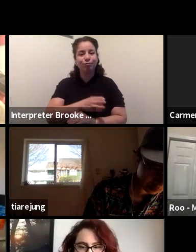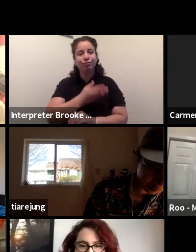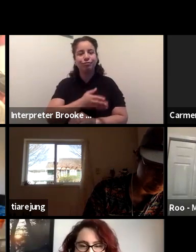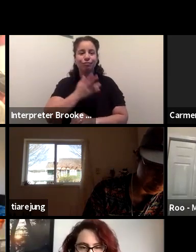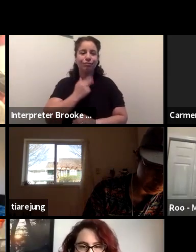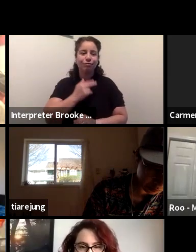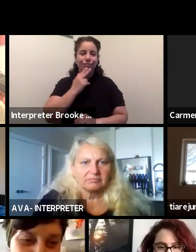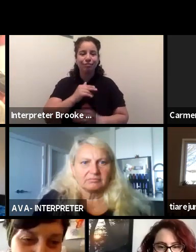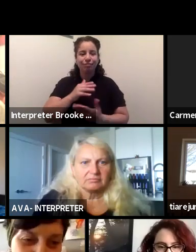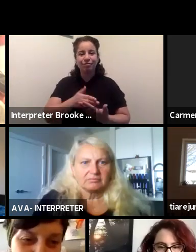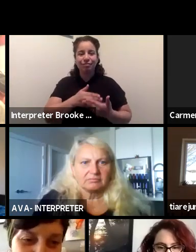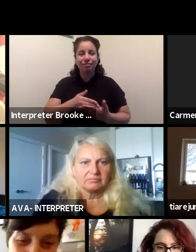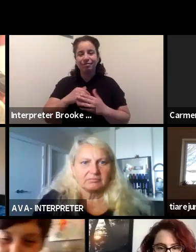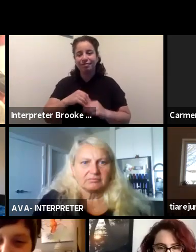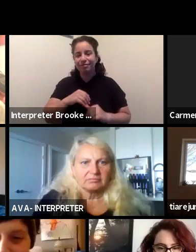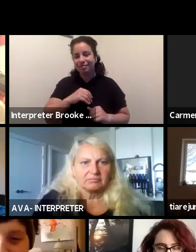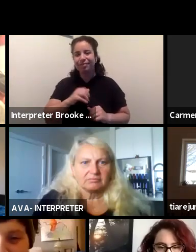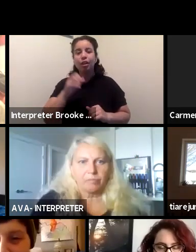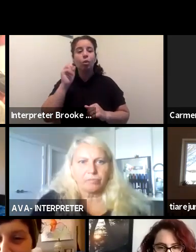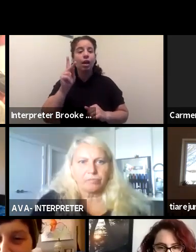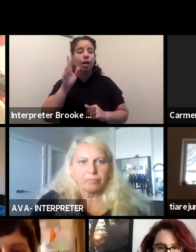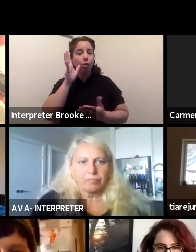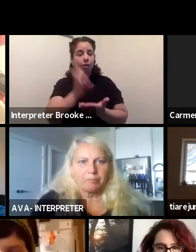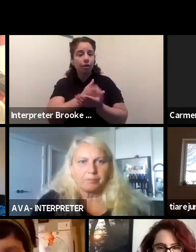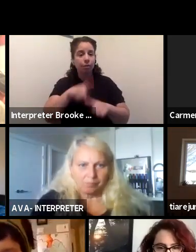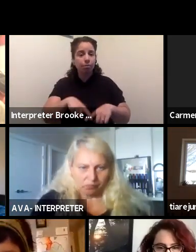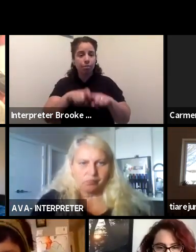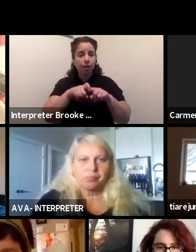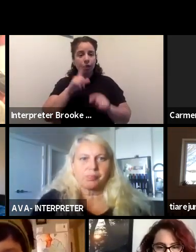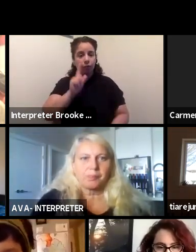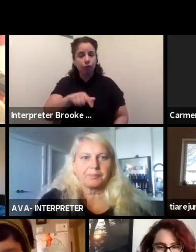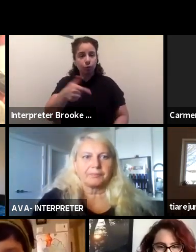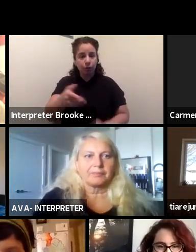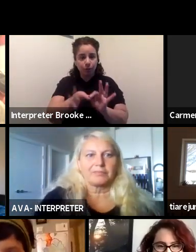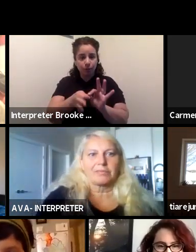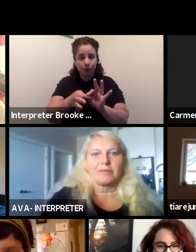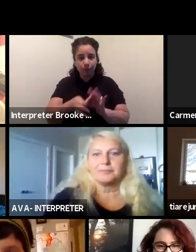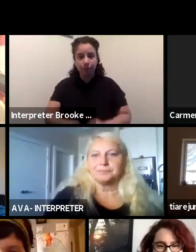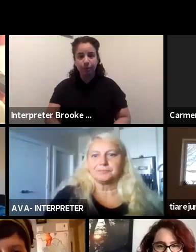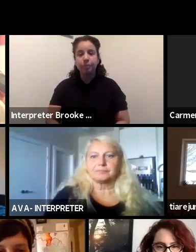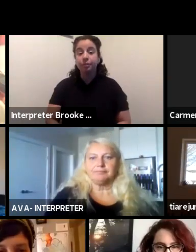All right, we're going to take a moment to pause to switch interpreters.